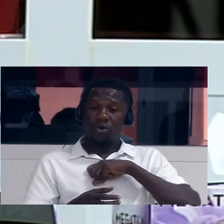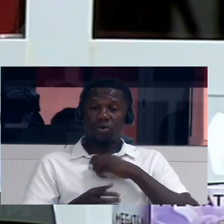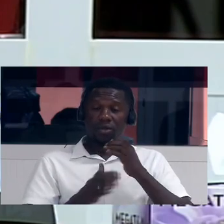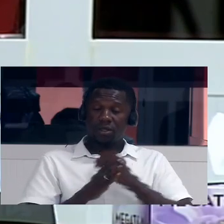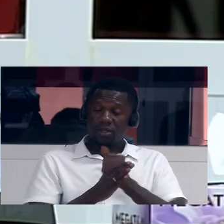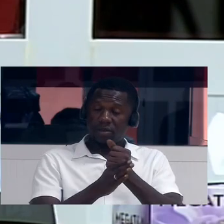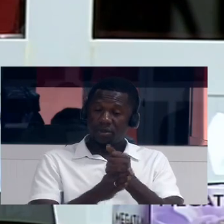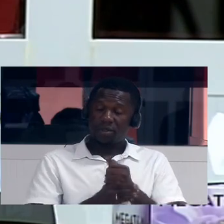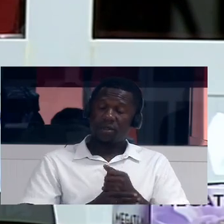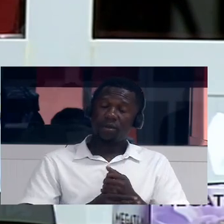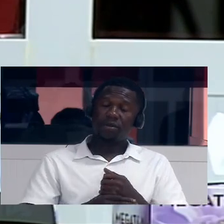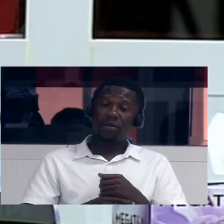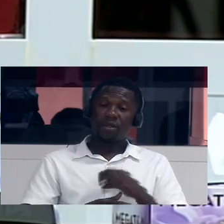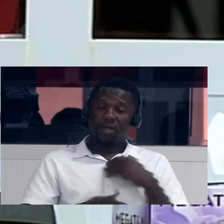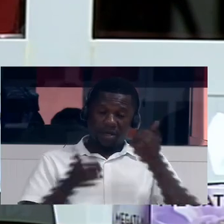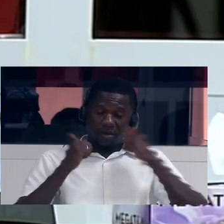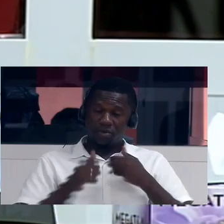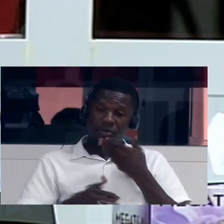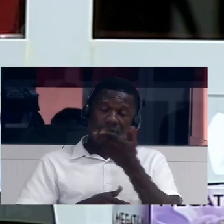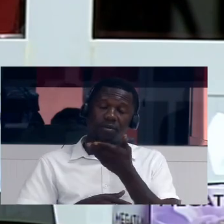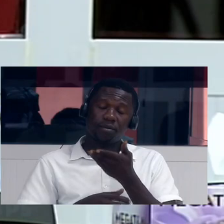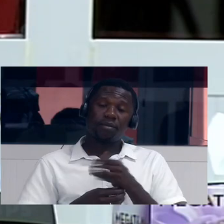deputy, it happened to him.